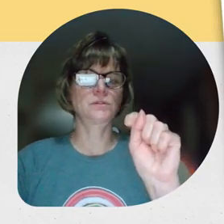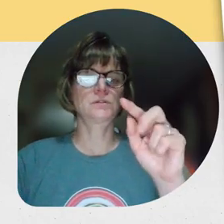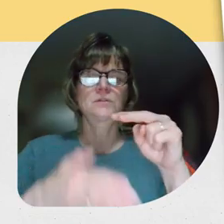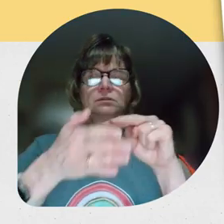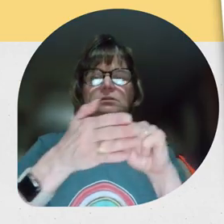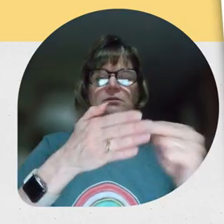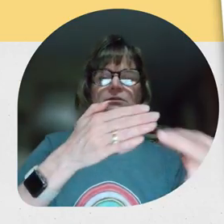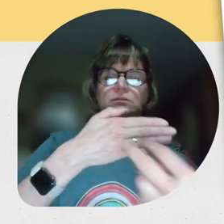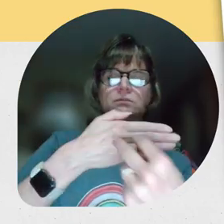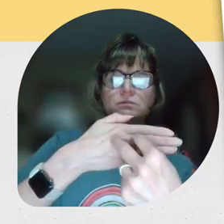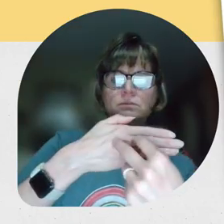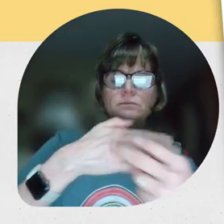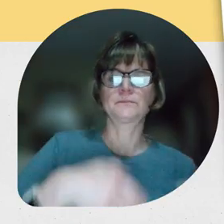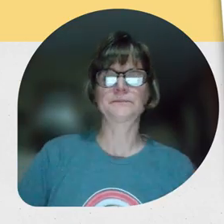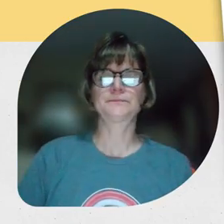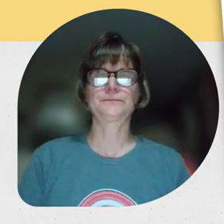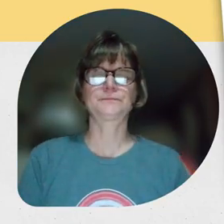toast.